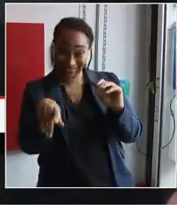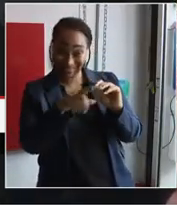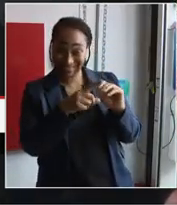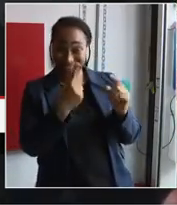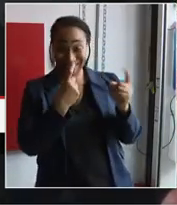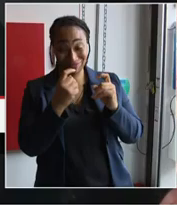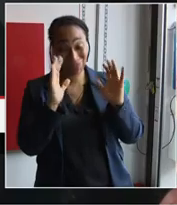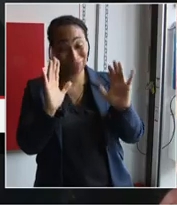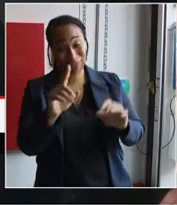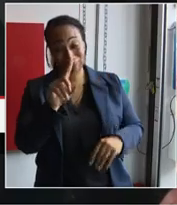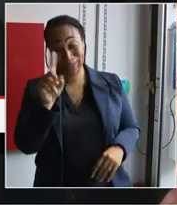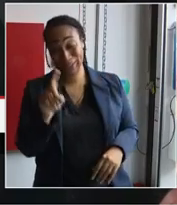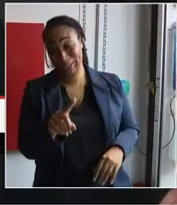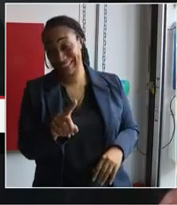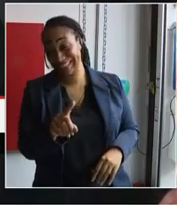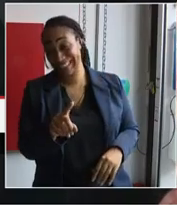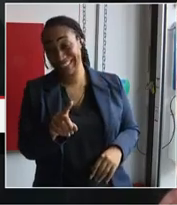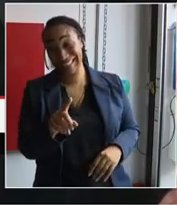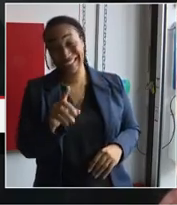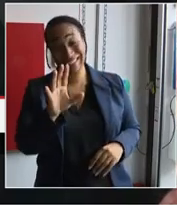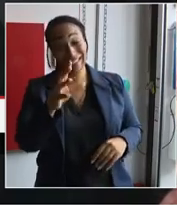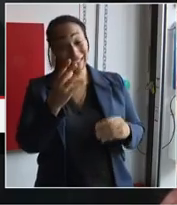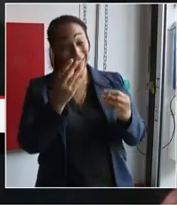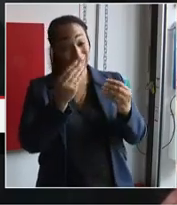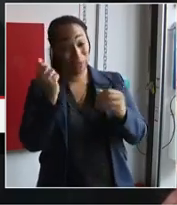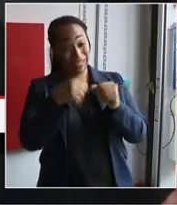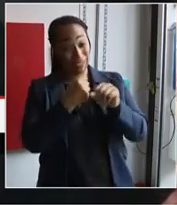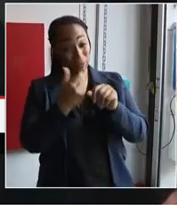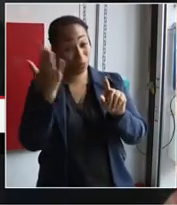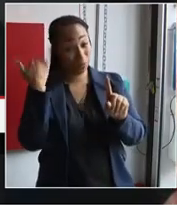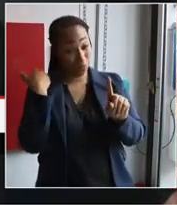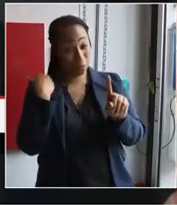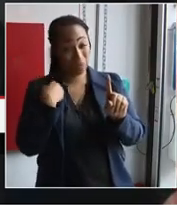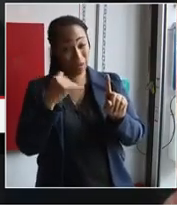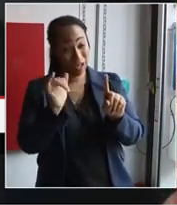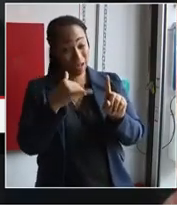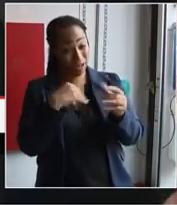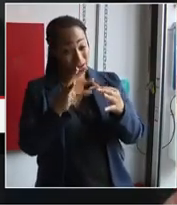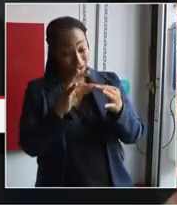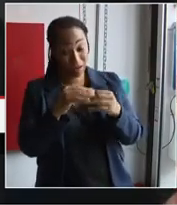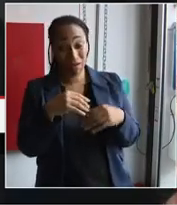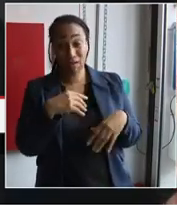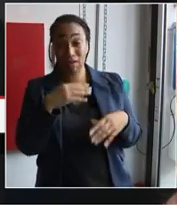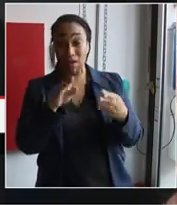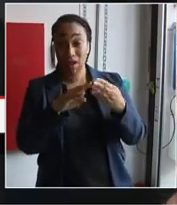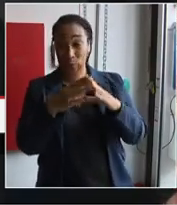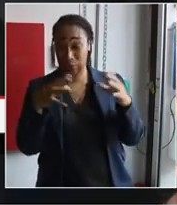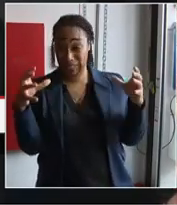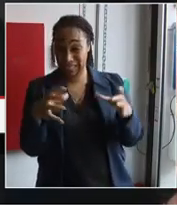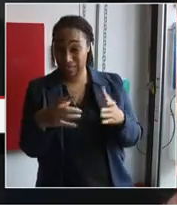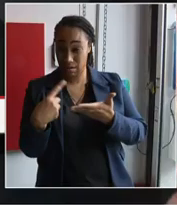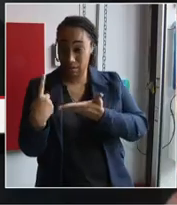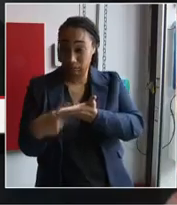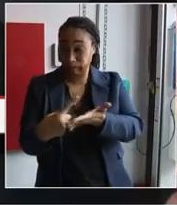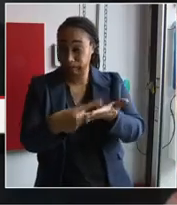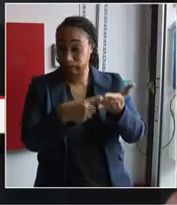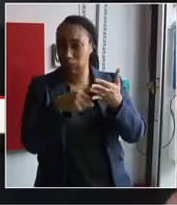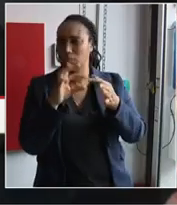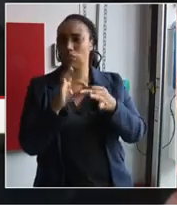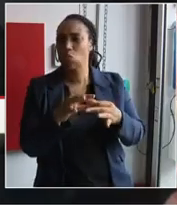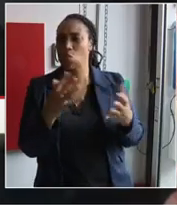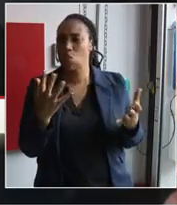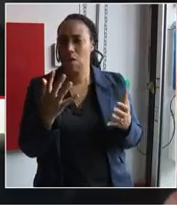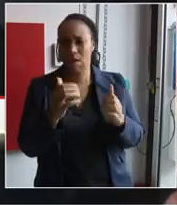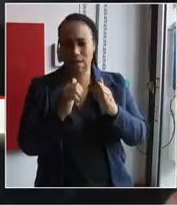had a couple of years ago where the community talked about the mix of uses that they want to see at RFK. I think